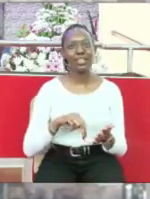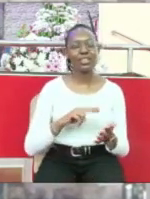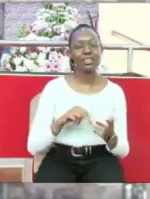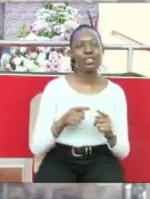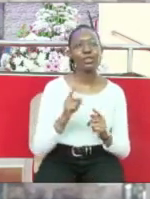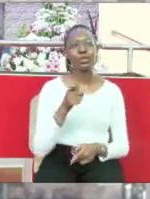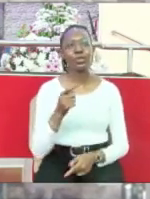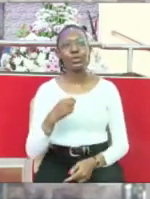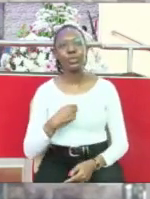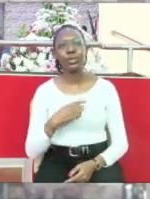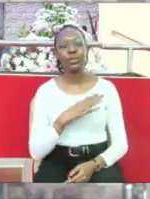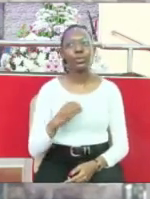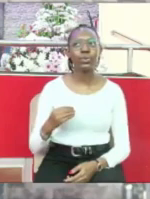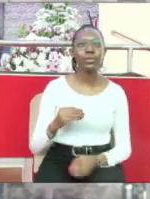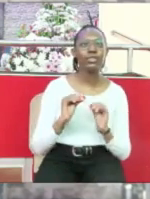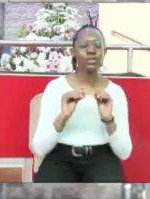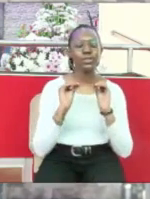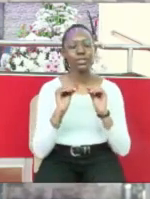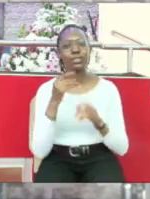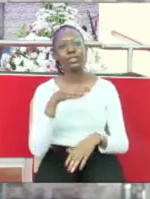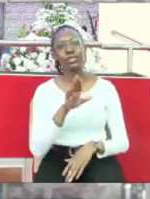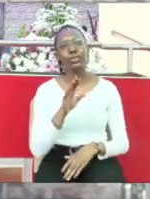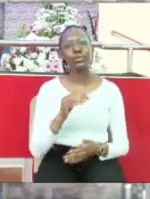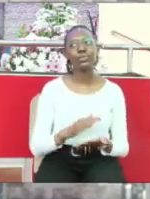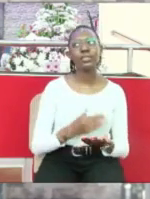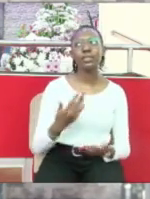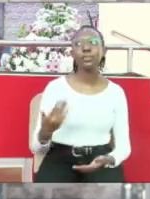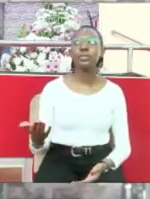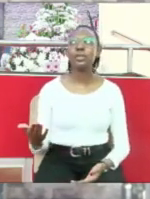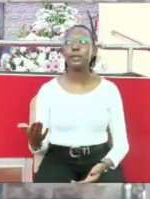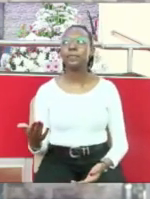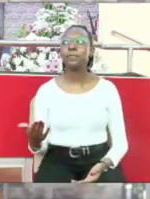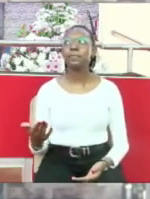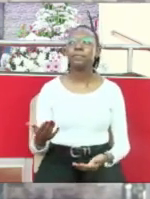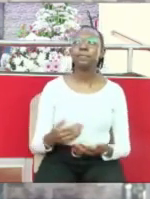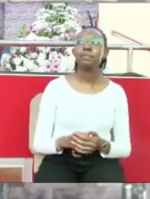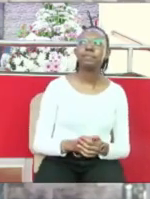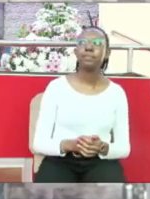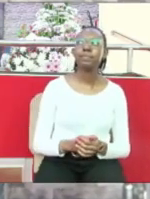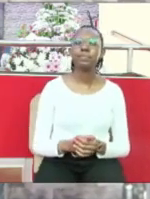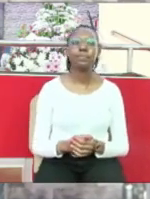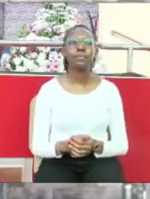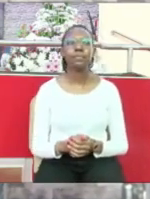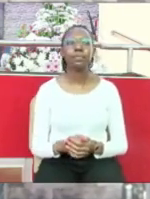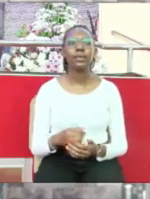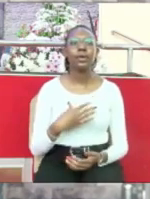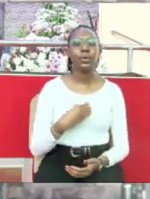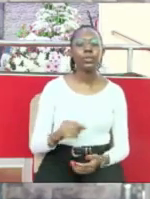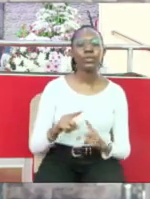two things that I find very interesting and very powerful in the scriptures. I want to start